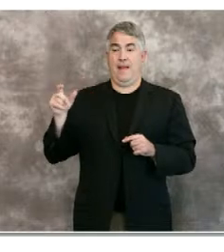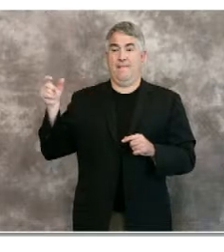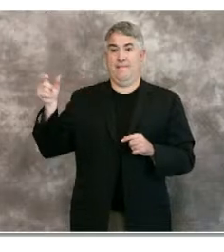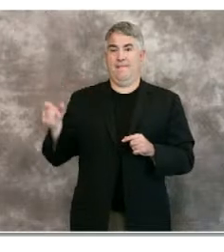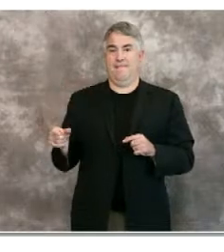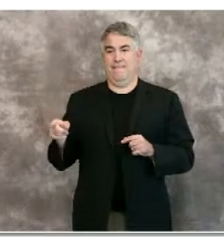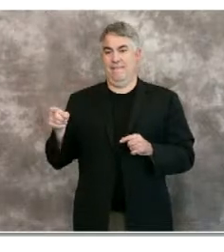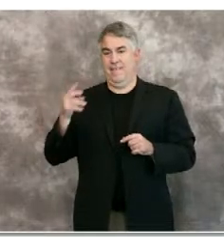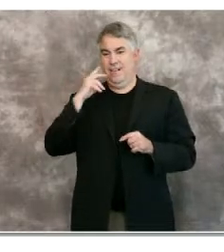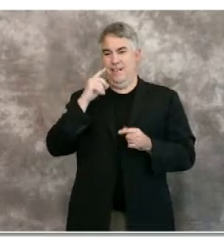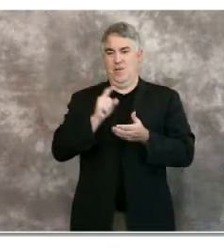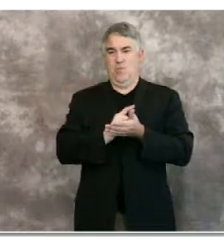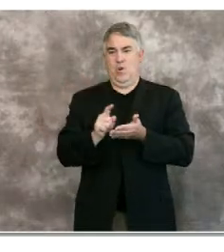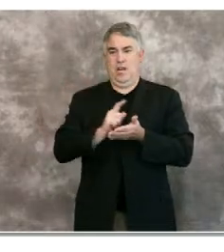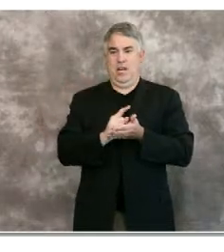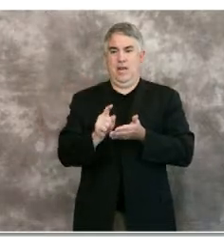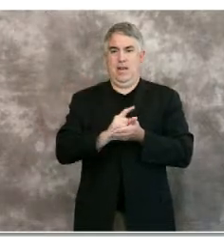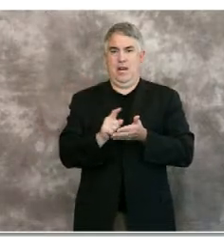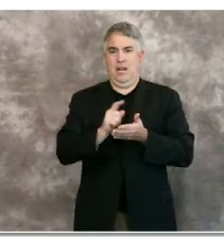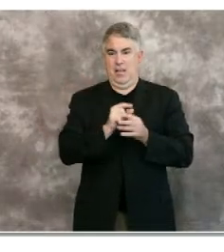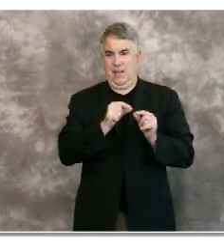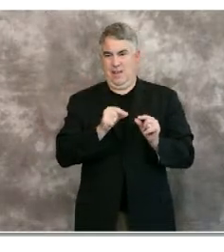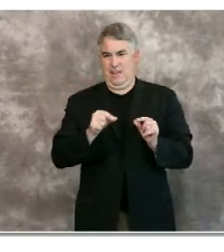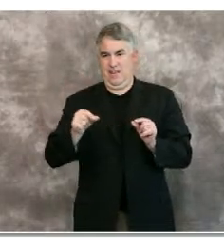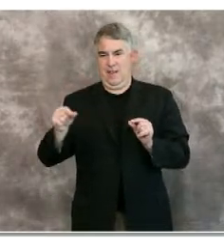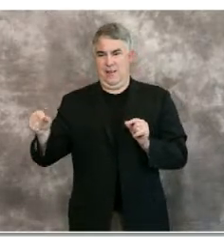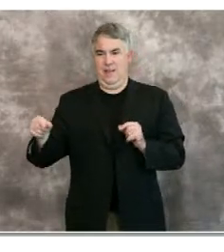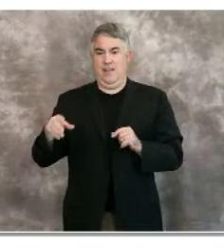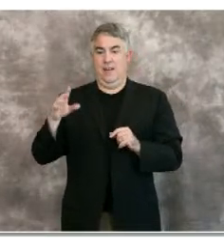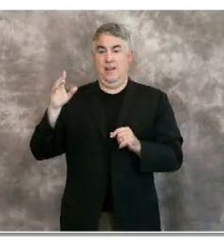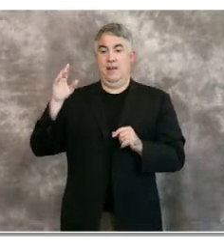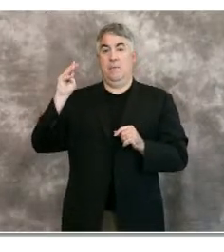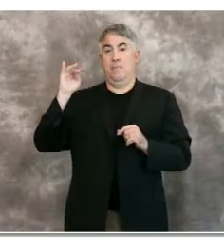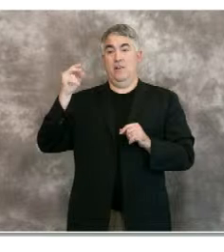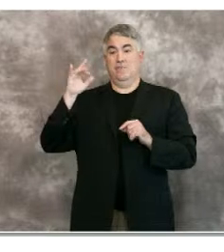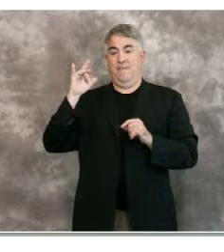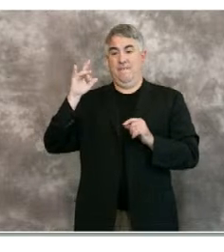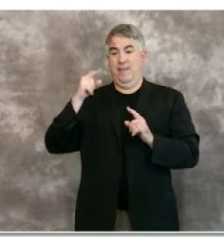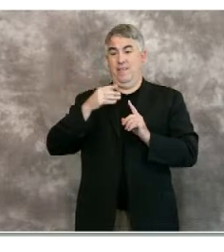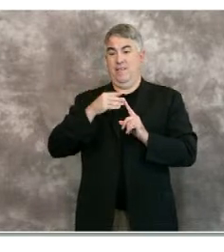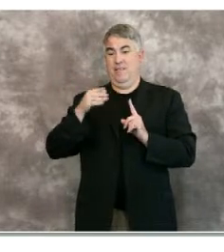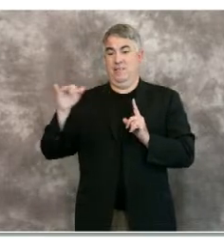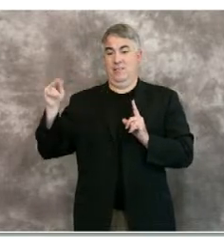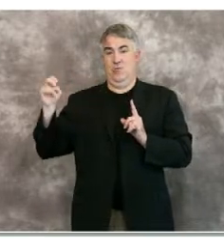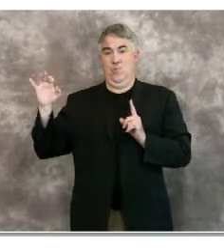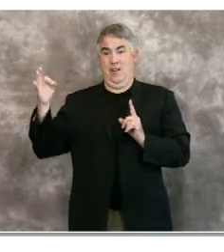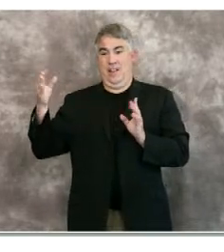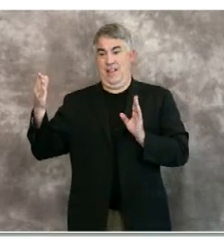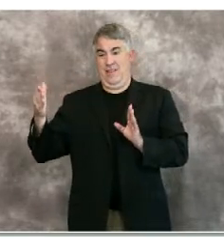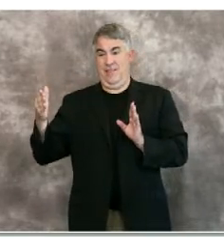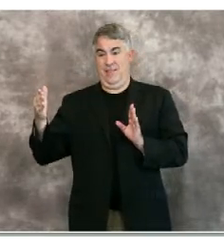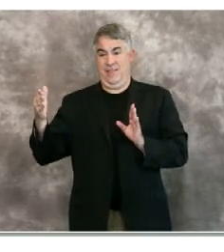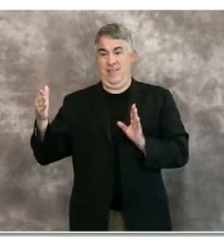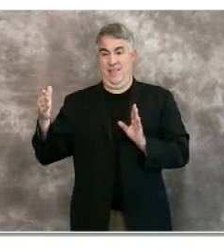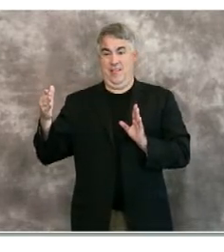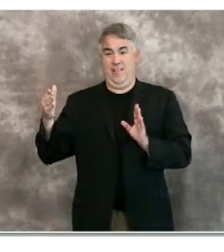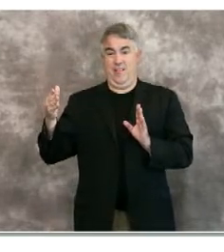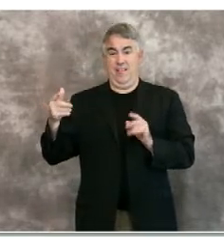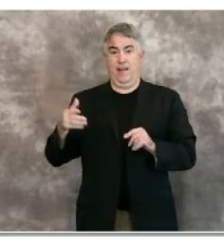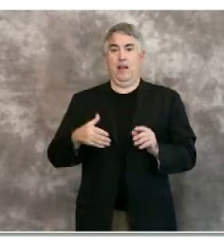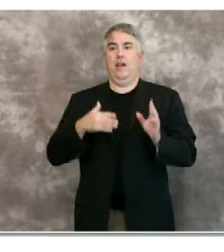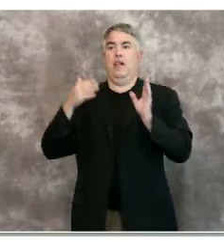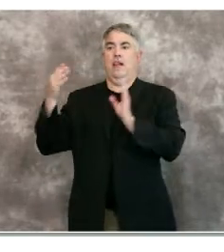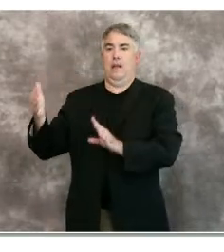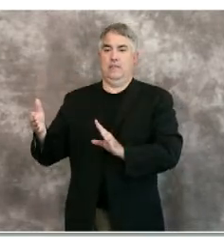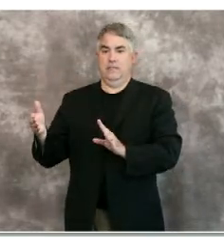weekly outbreaks is shown from March 25th through June 9th. On the right side of the slide,